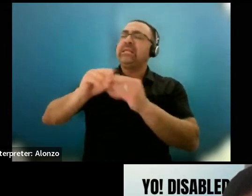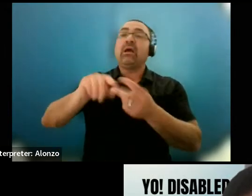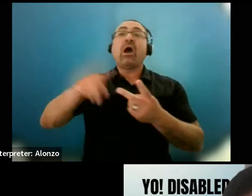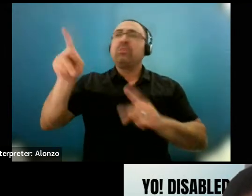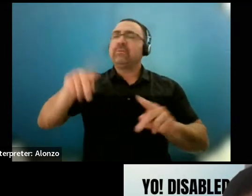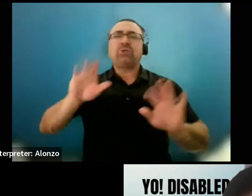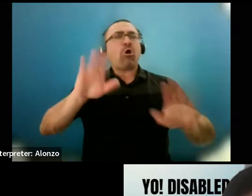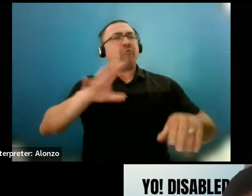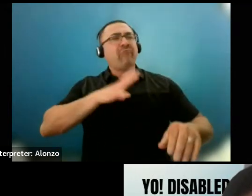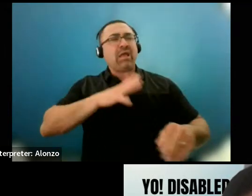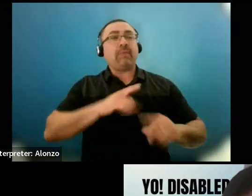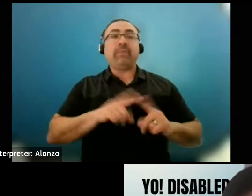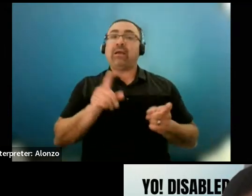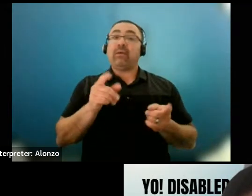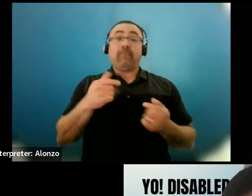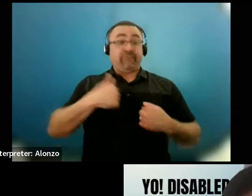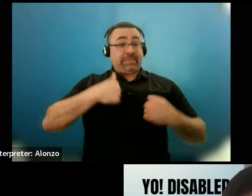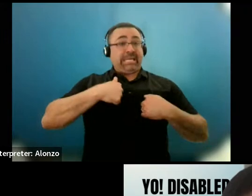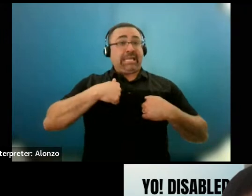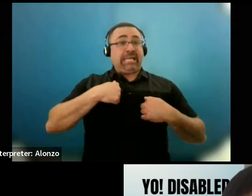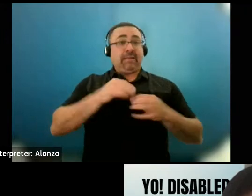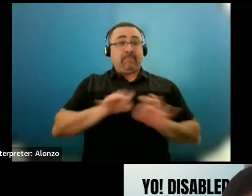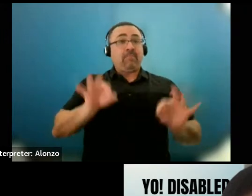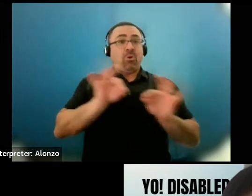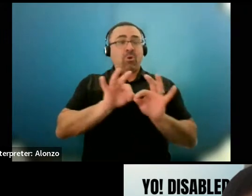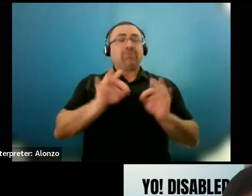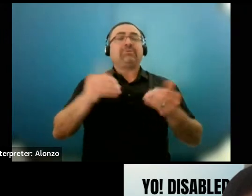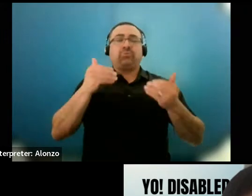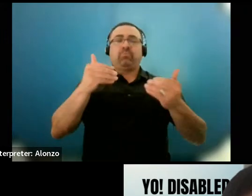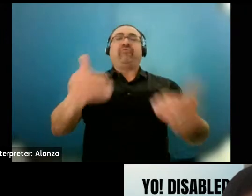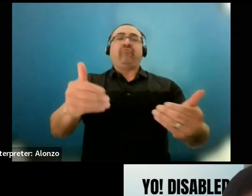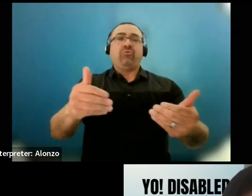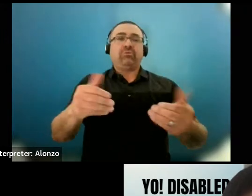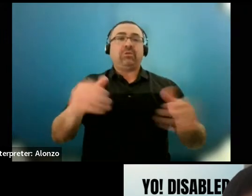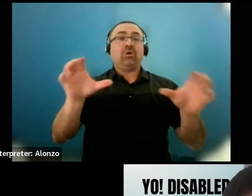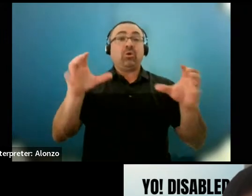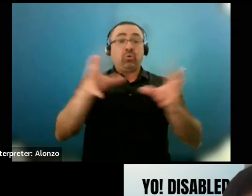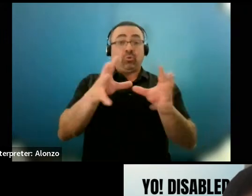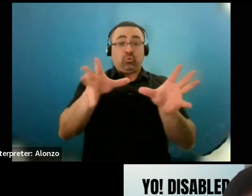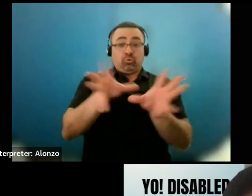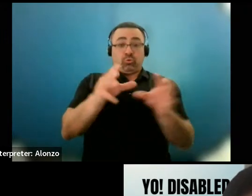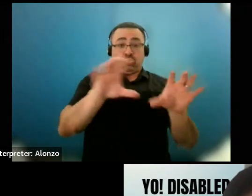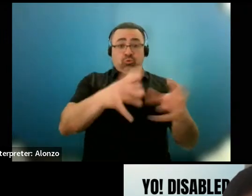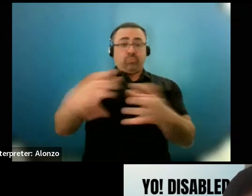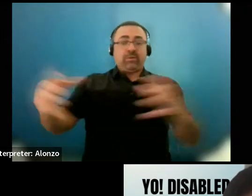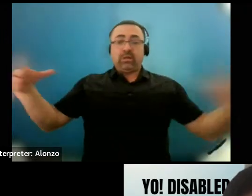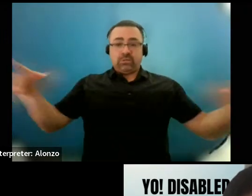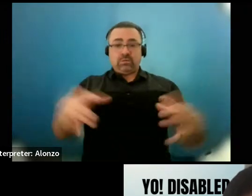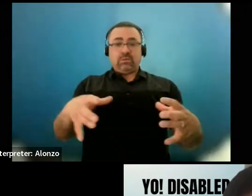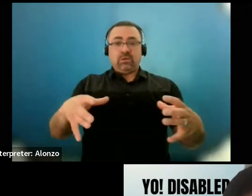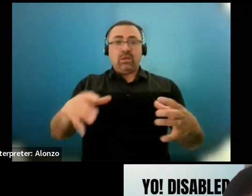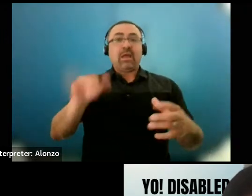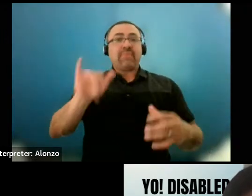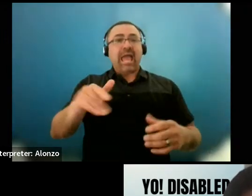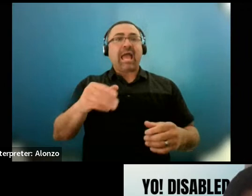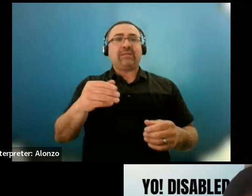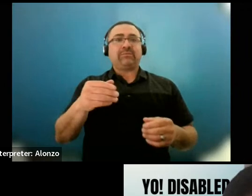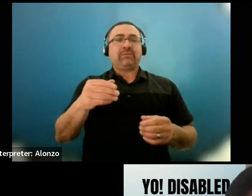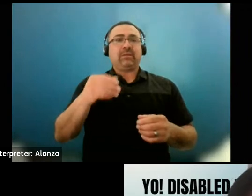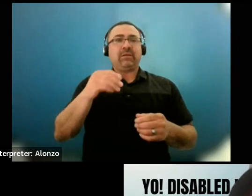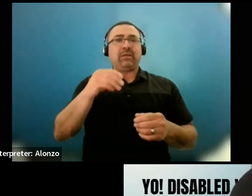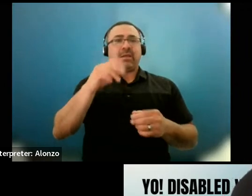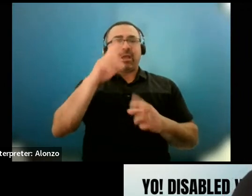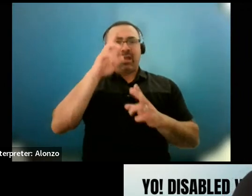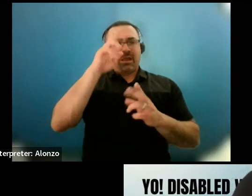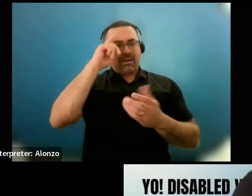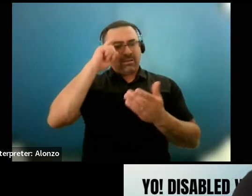But for me, the key point was we're still going to move forward. So we have the groups come together. But I think that personal acknowledgement and recognition that